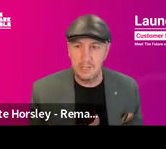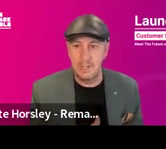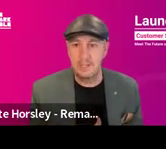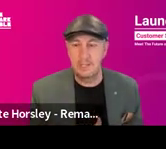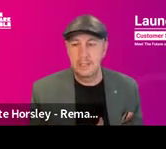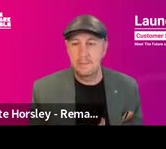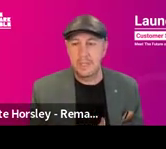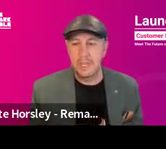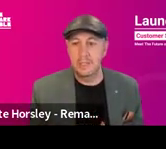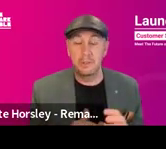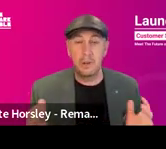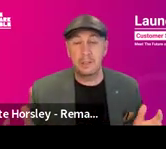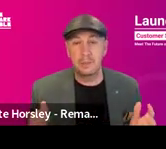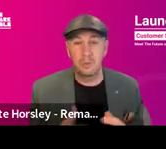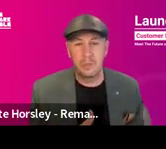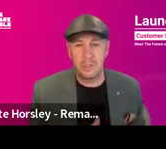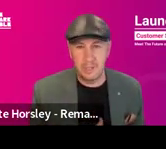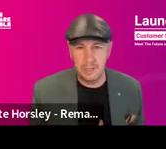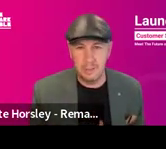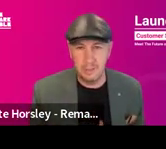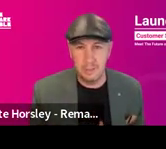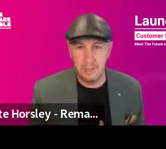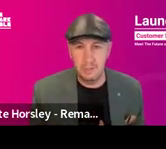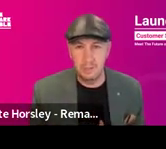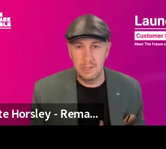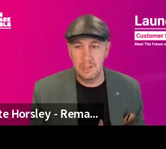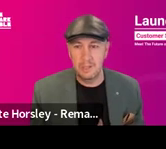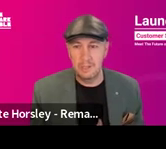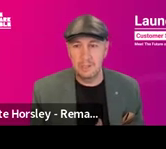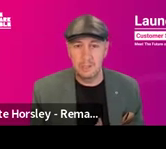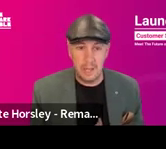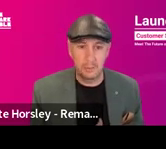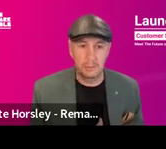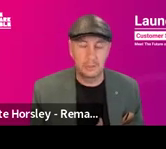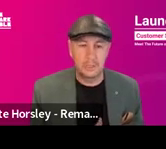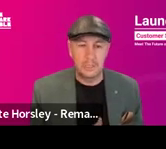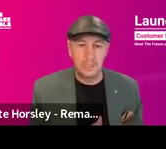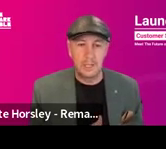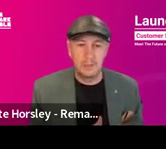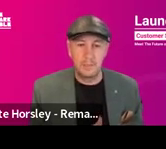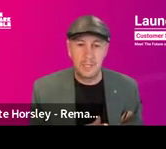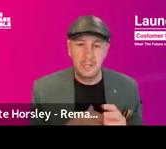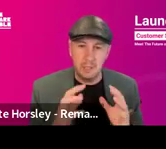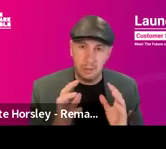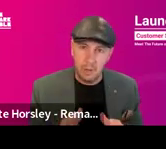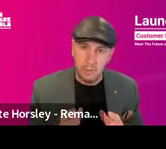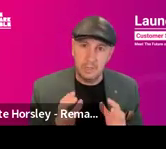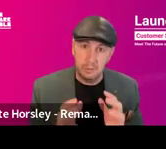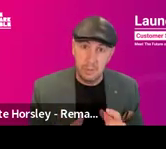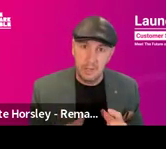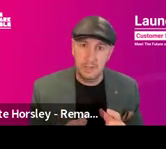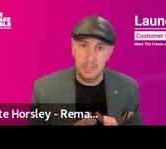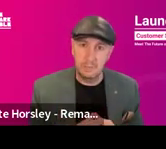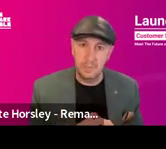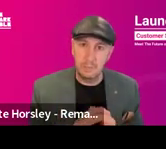day by day. And they've attracted more than $63 million in capital. It is a